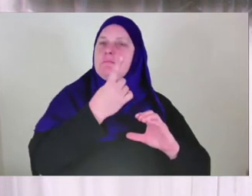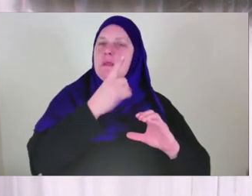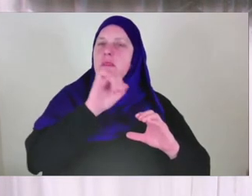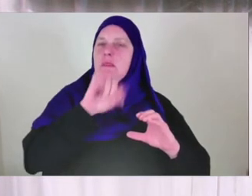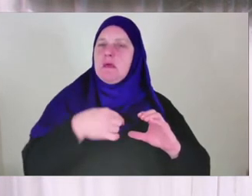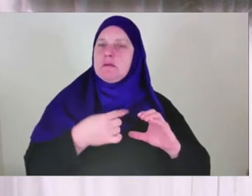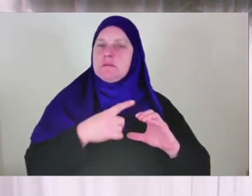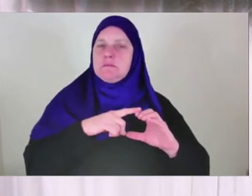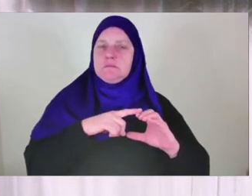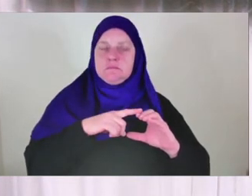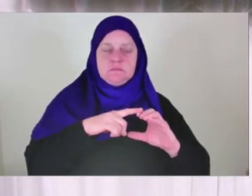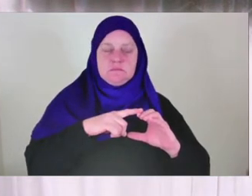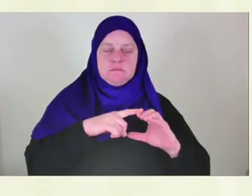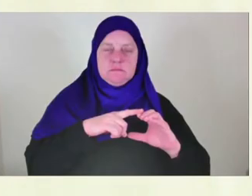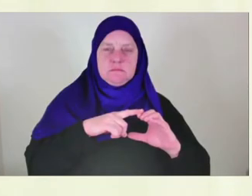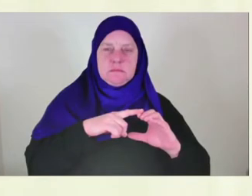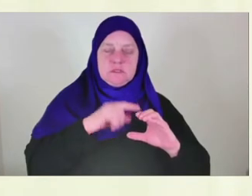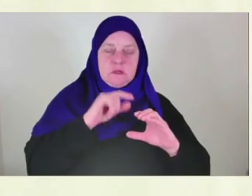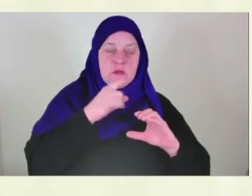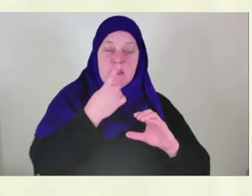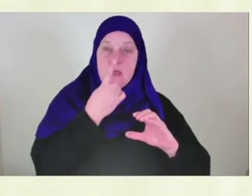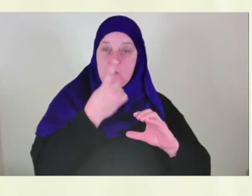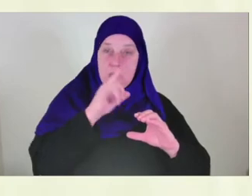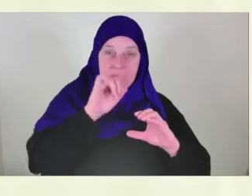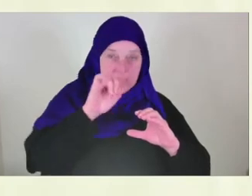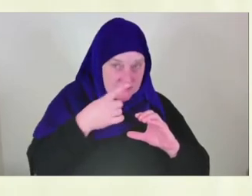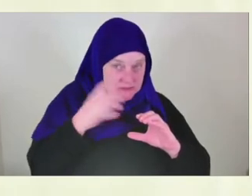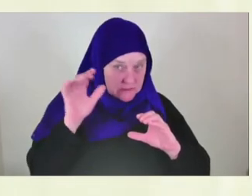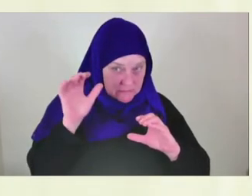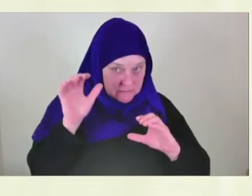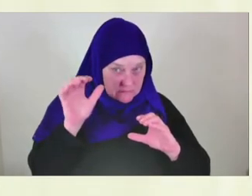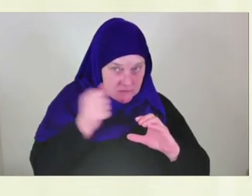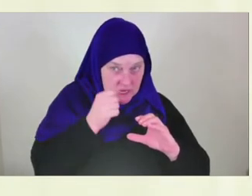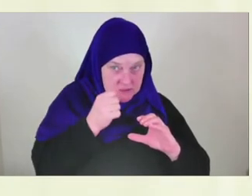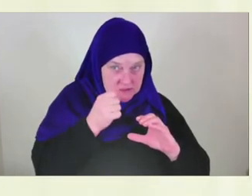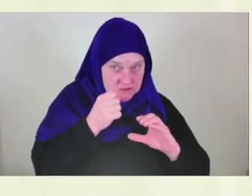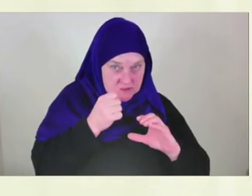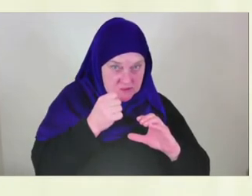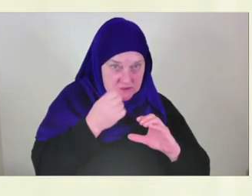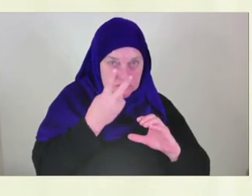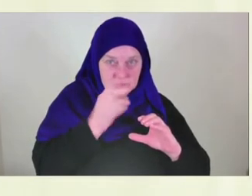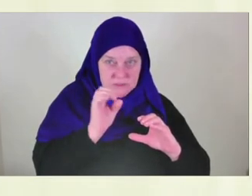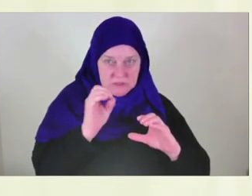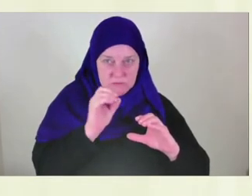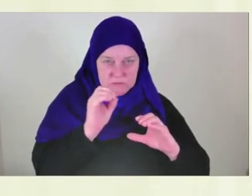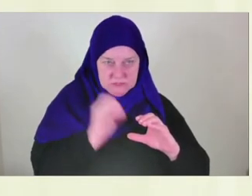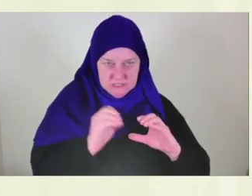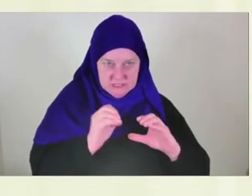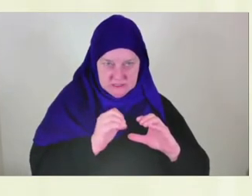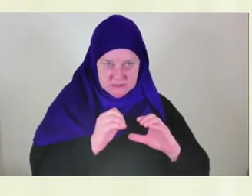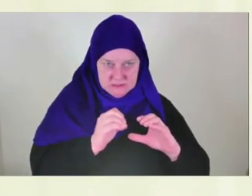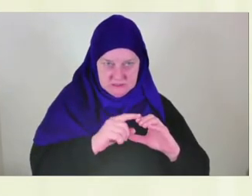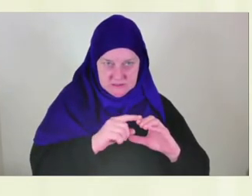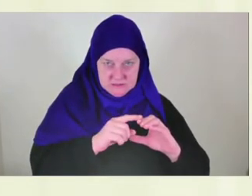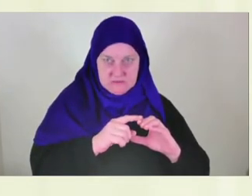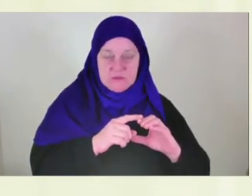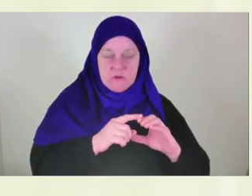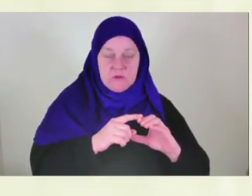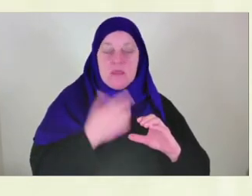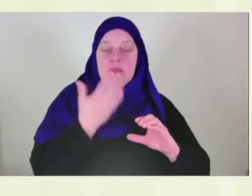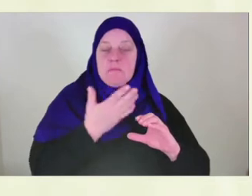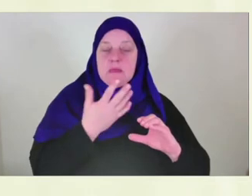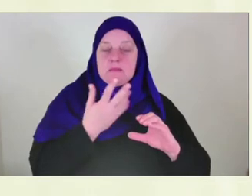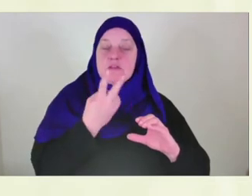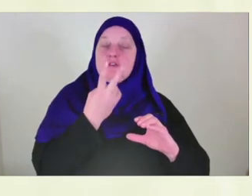paid khums. Yeah. So on that $1,000, I'm paying 20% of that, which is $200. I'm left